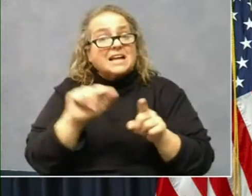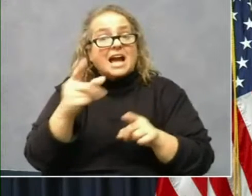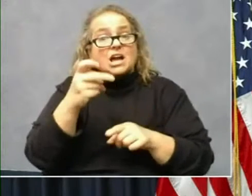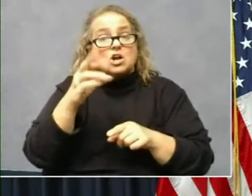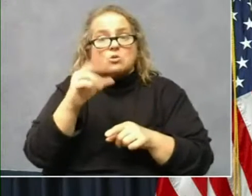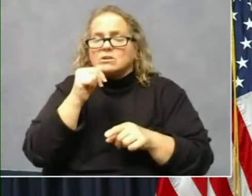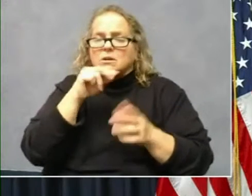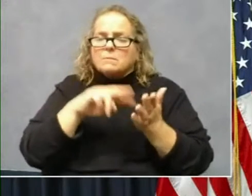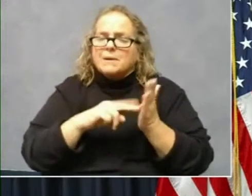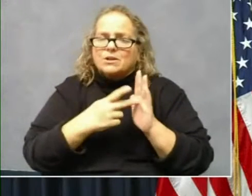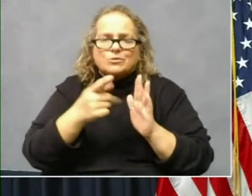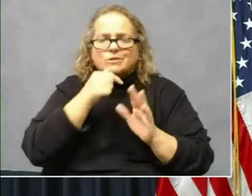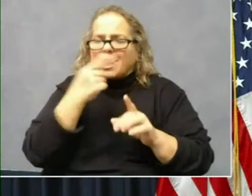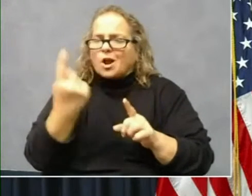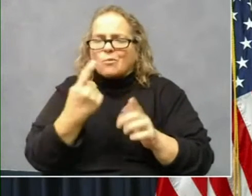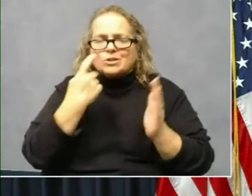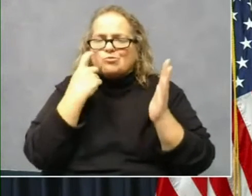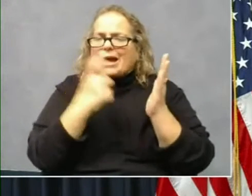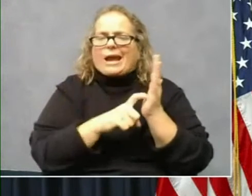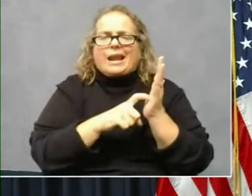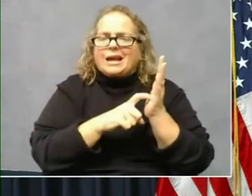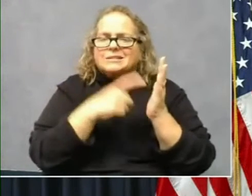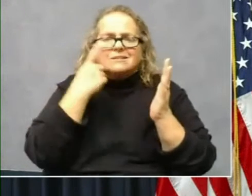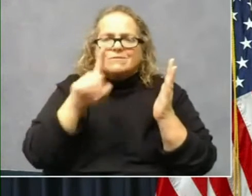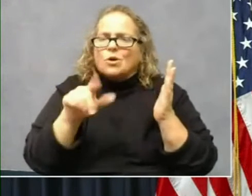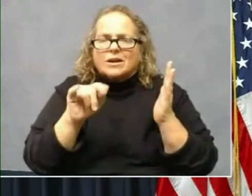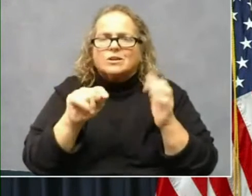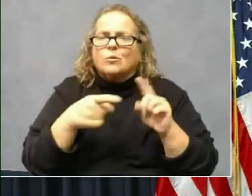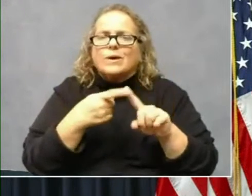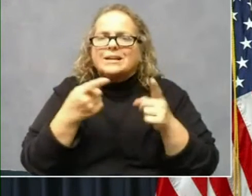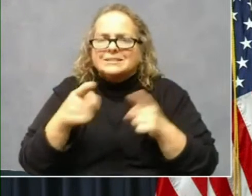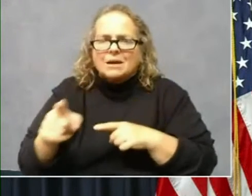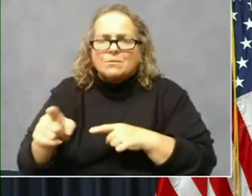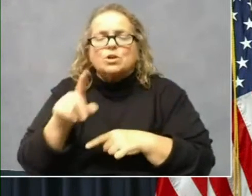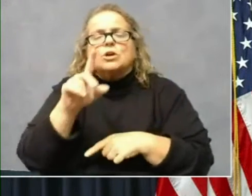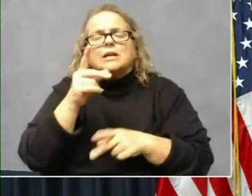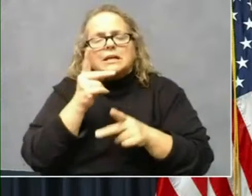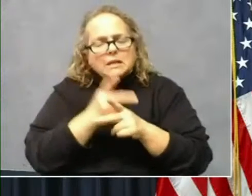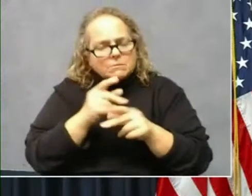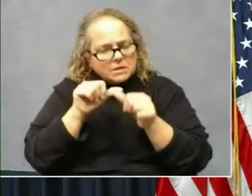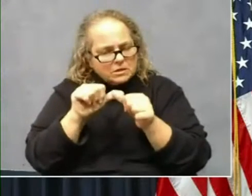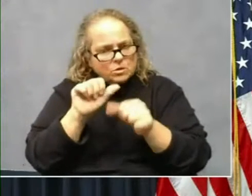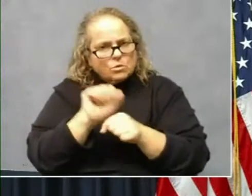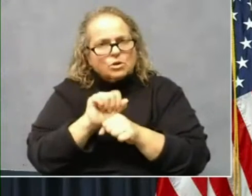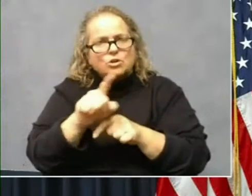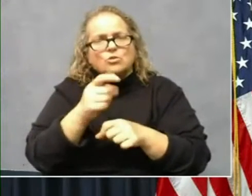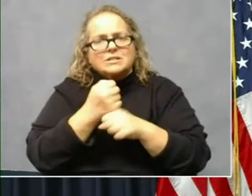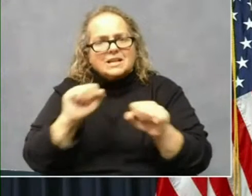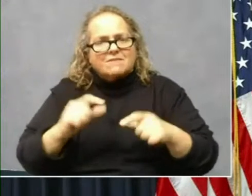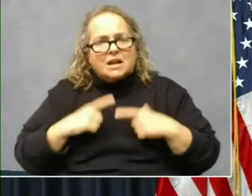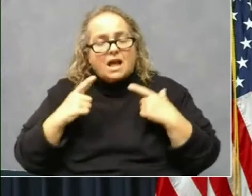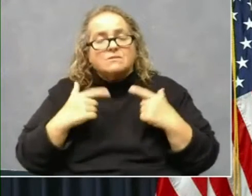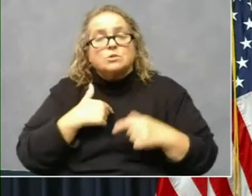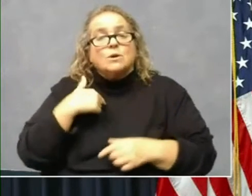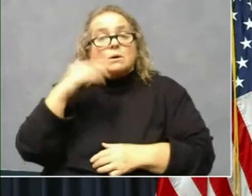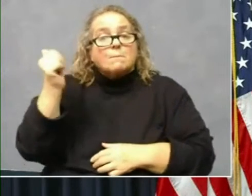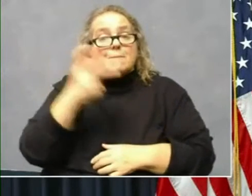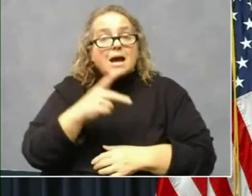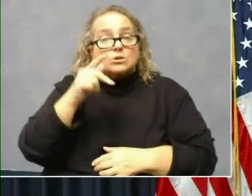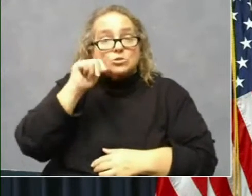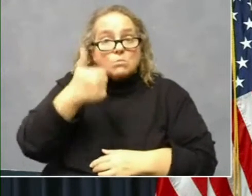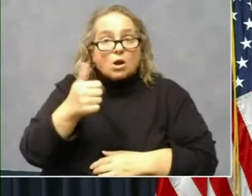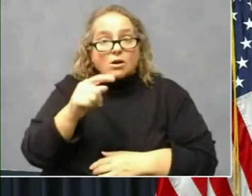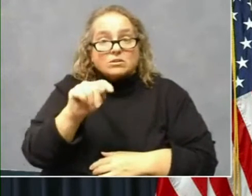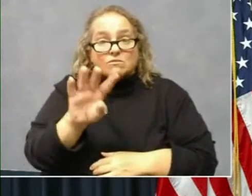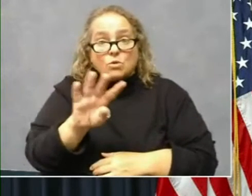Keep working. You're saving lives. Doing good things is supposed to be hard. We'll be back tomorrow at 4.